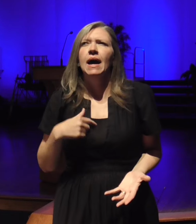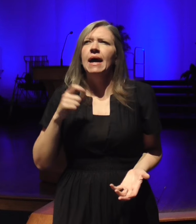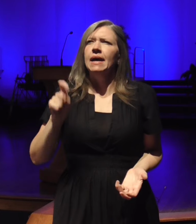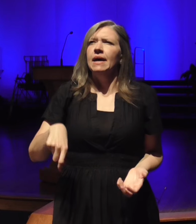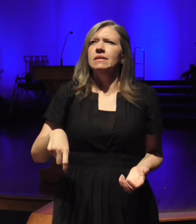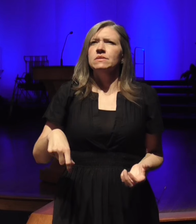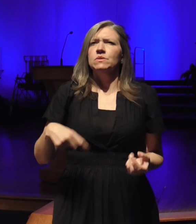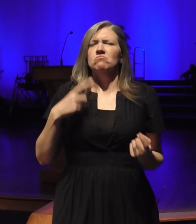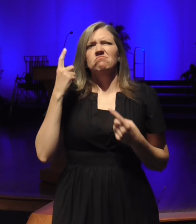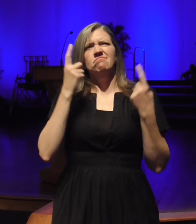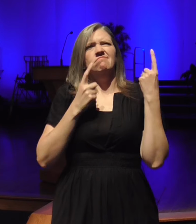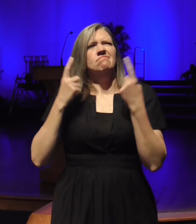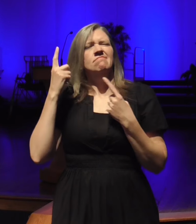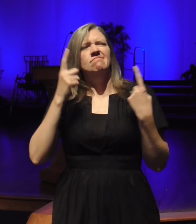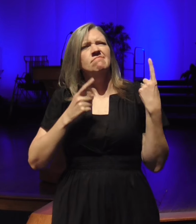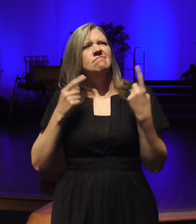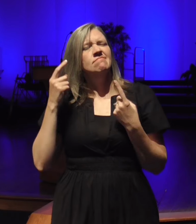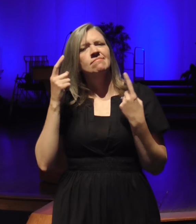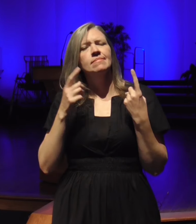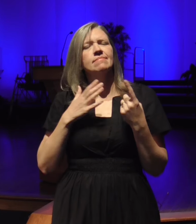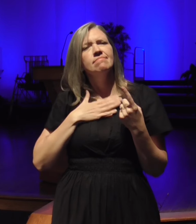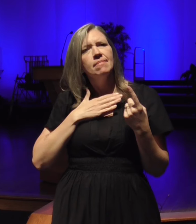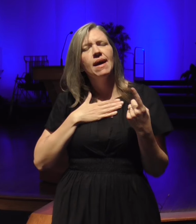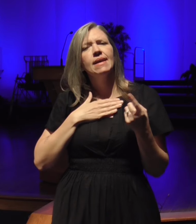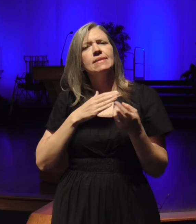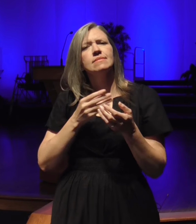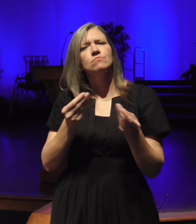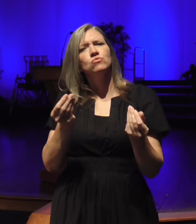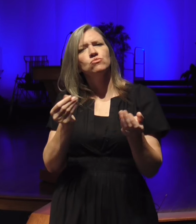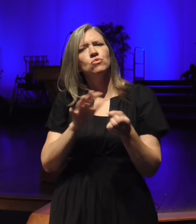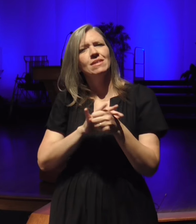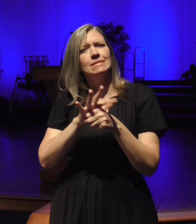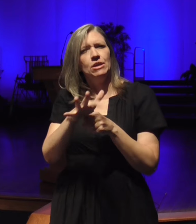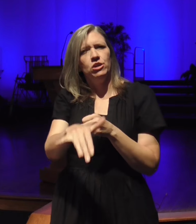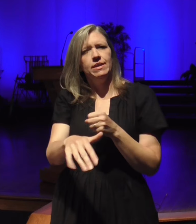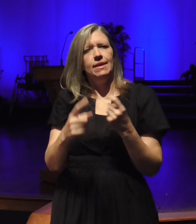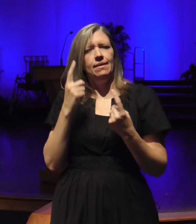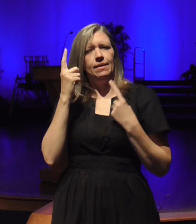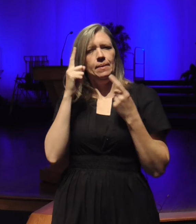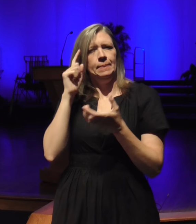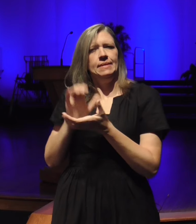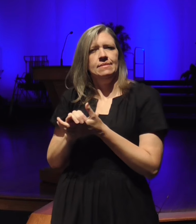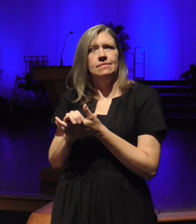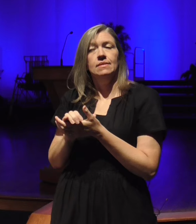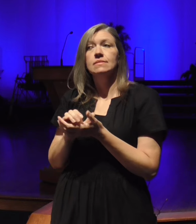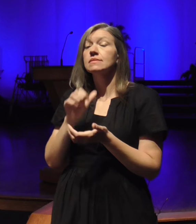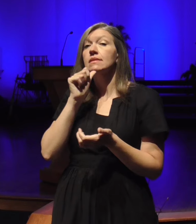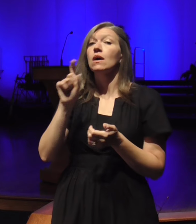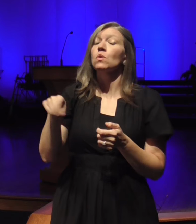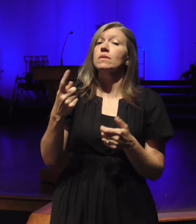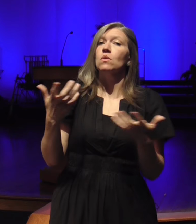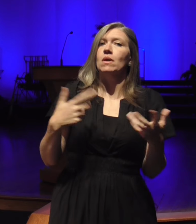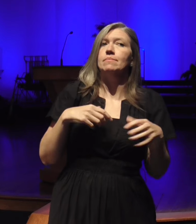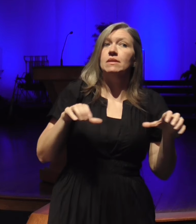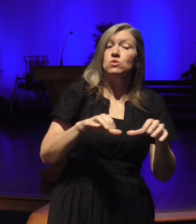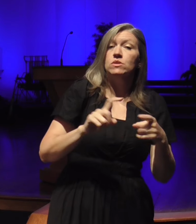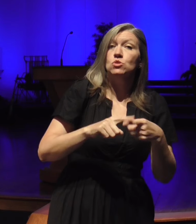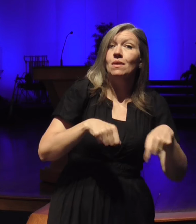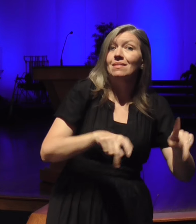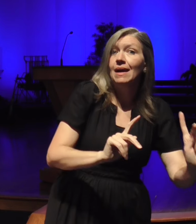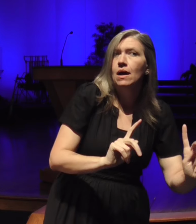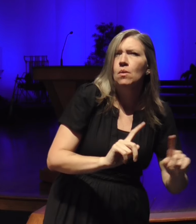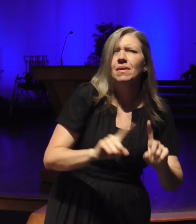I don't need all of that. I'm not deserving. I'll do just fine with this. It called me to have to look at my own